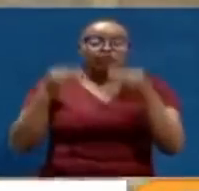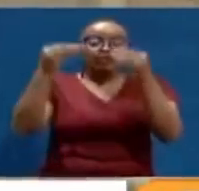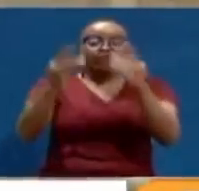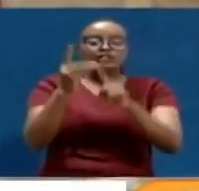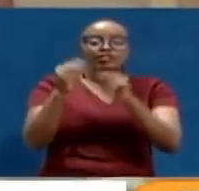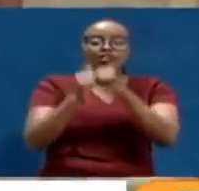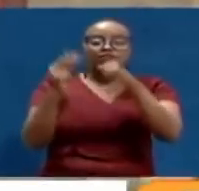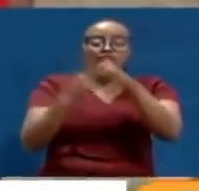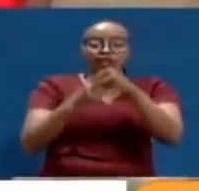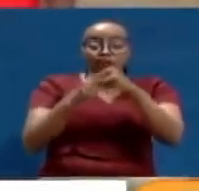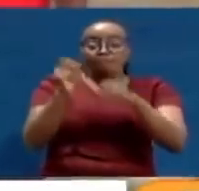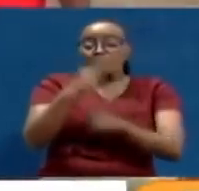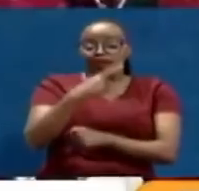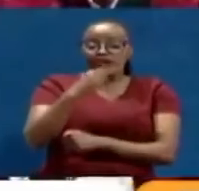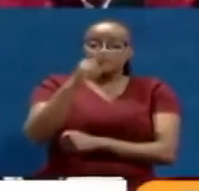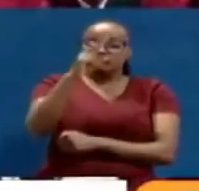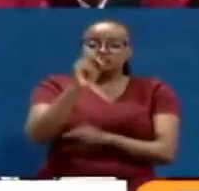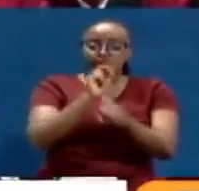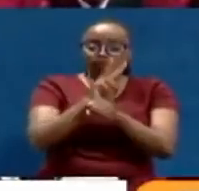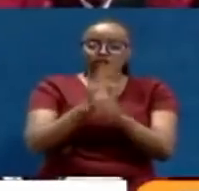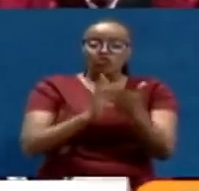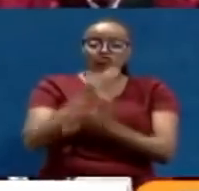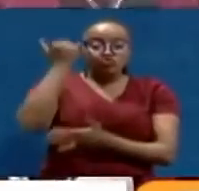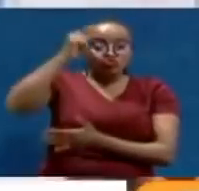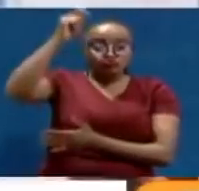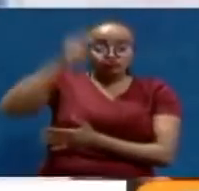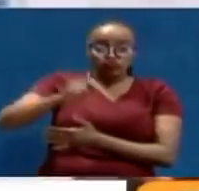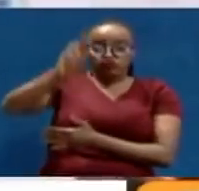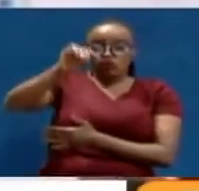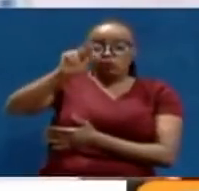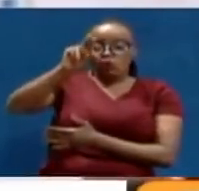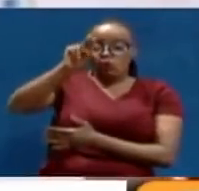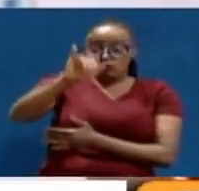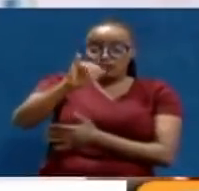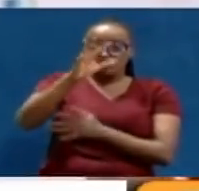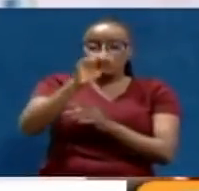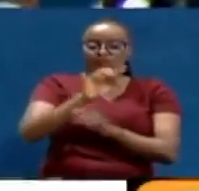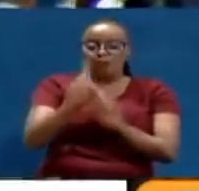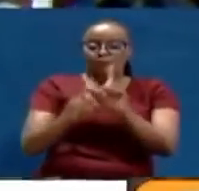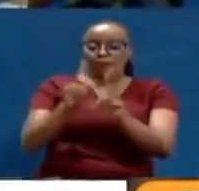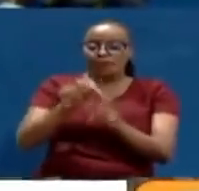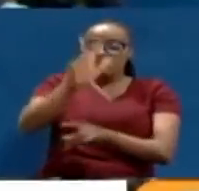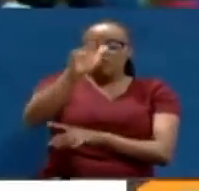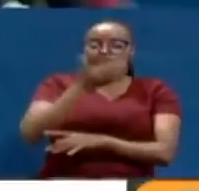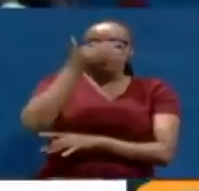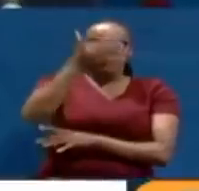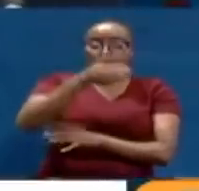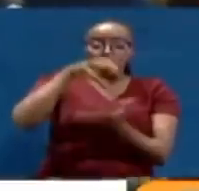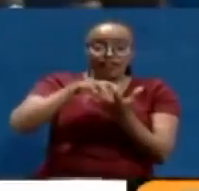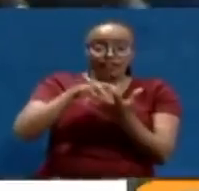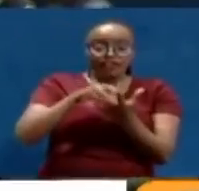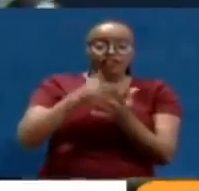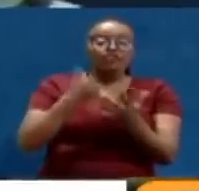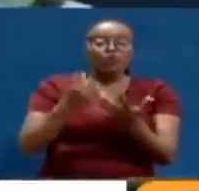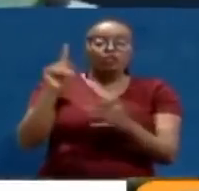17 February 2020 by Justice Mumbi Ngugi, the vetting and approval of Anne Kananu, who is the third respondent in the case,